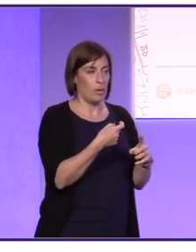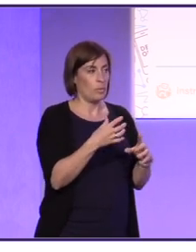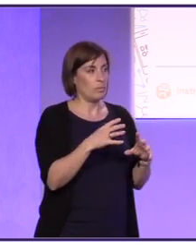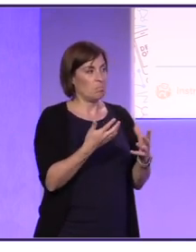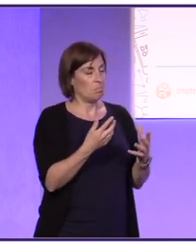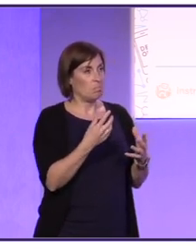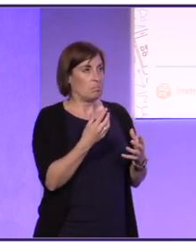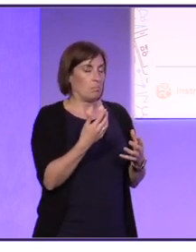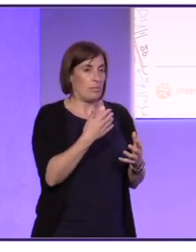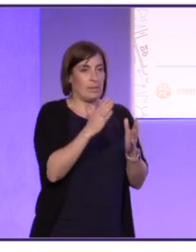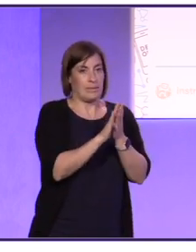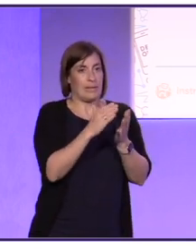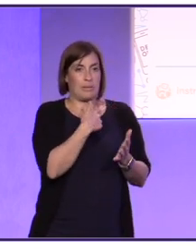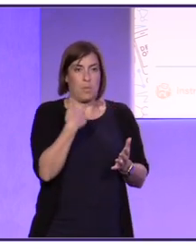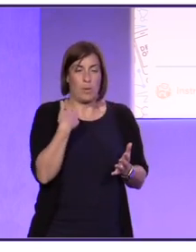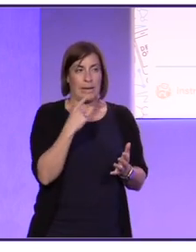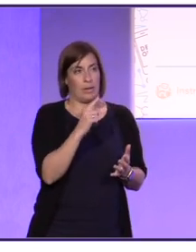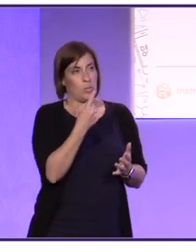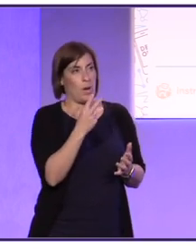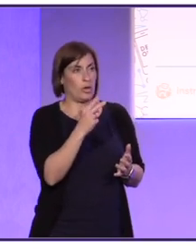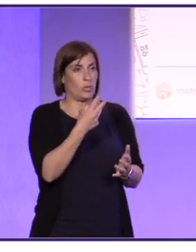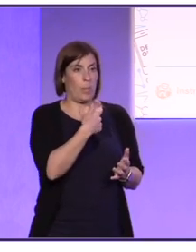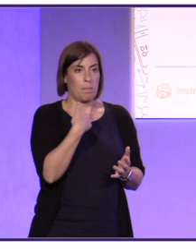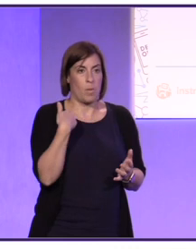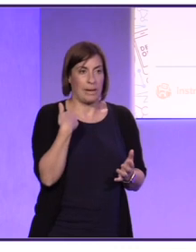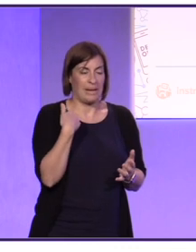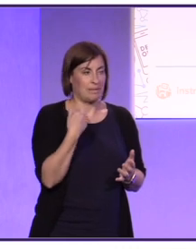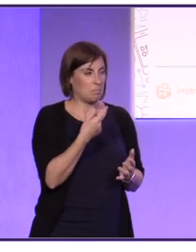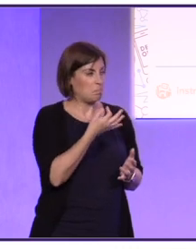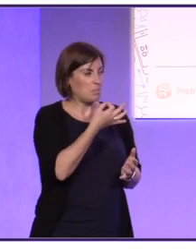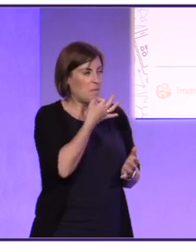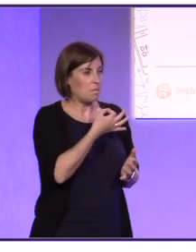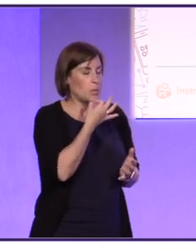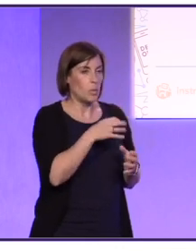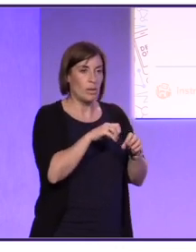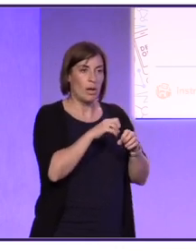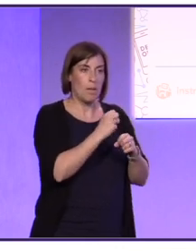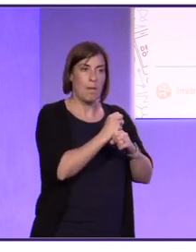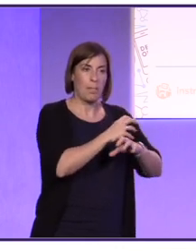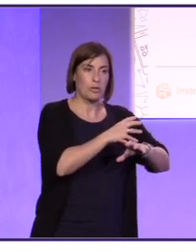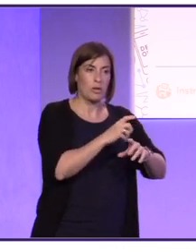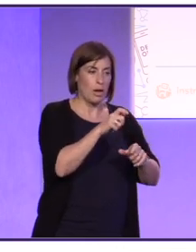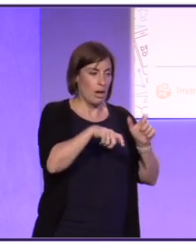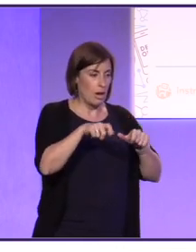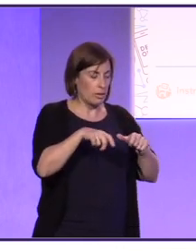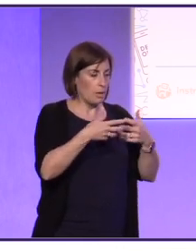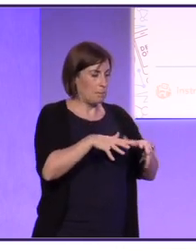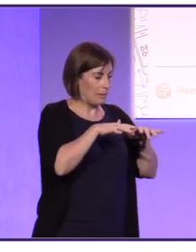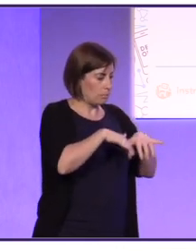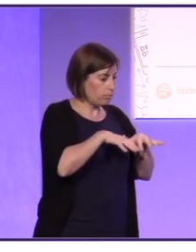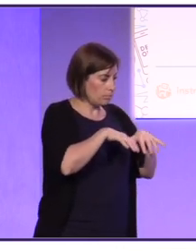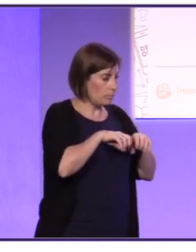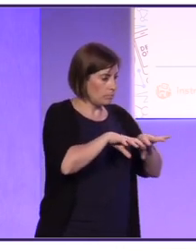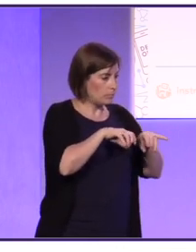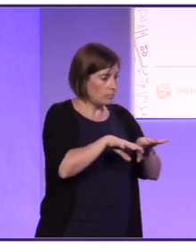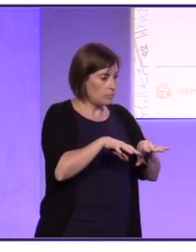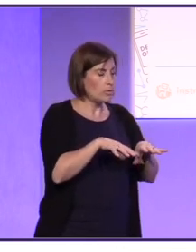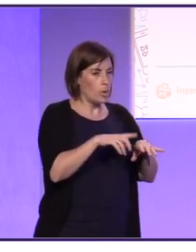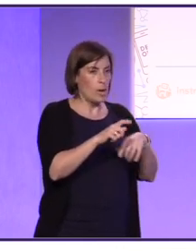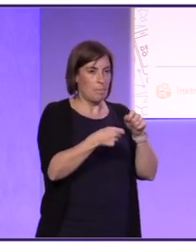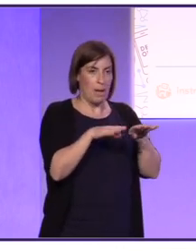on Sunday morning, not many publishers are coming through the system. So you end up in a sort of Schrodinger's platform